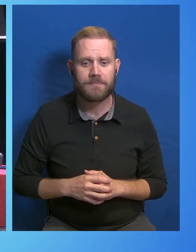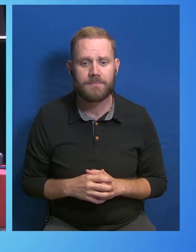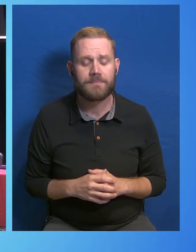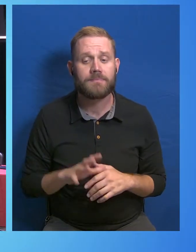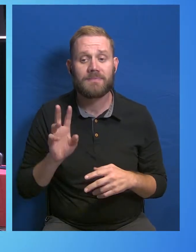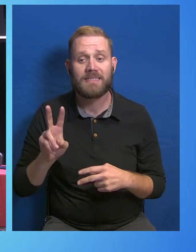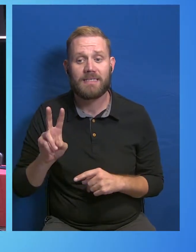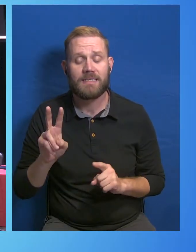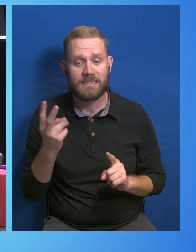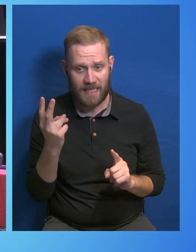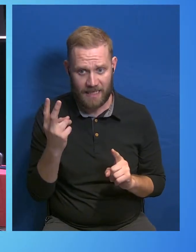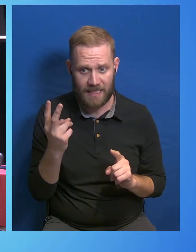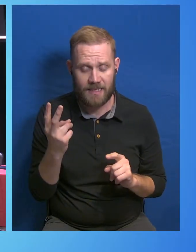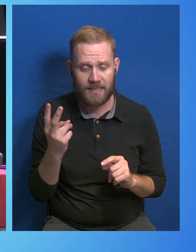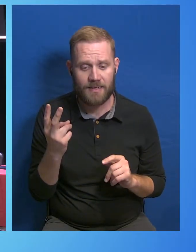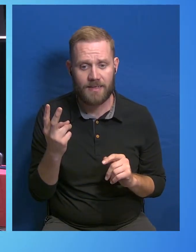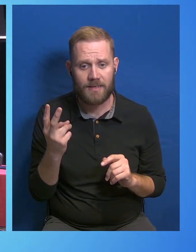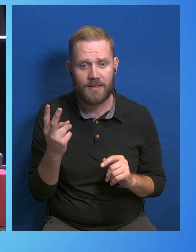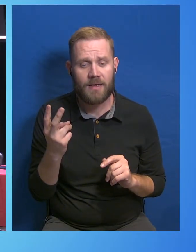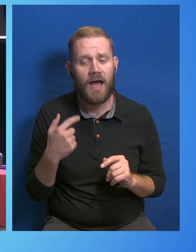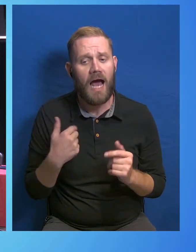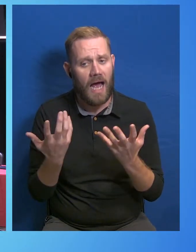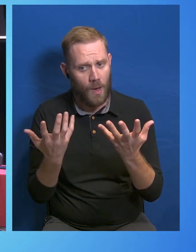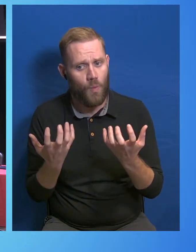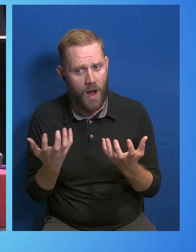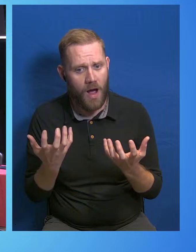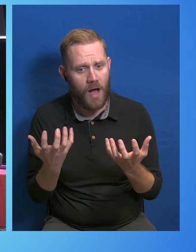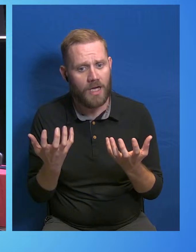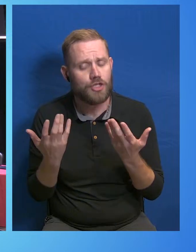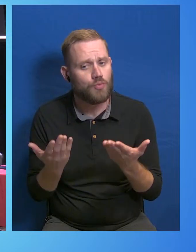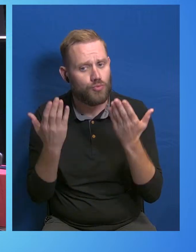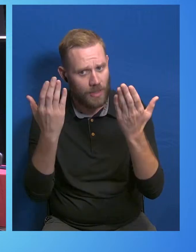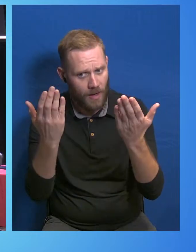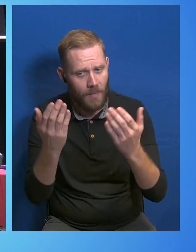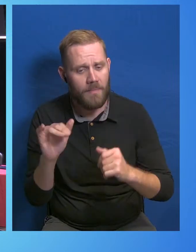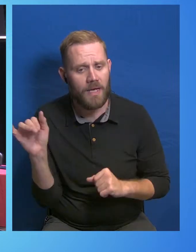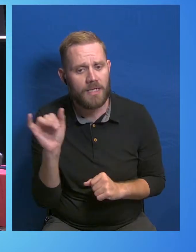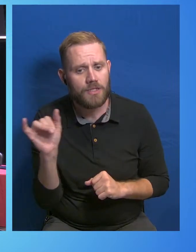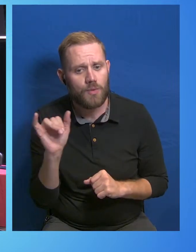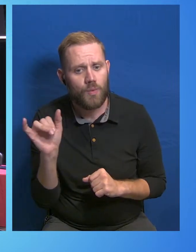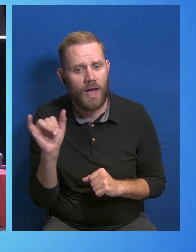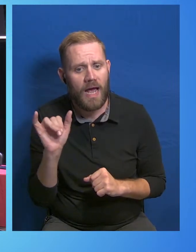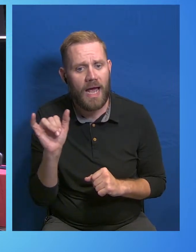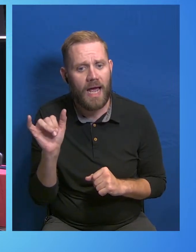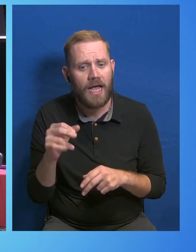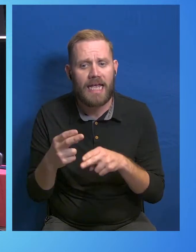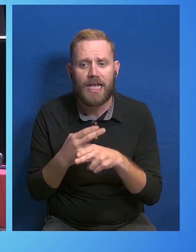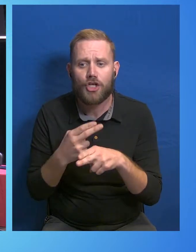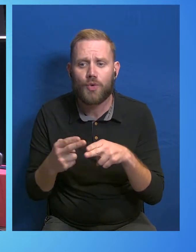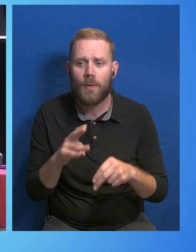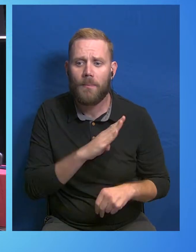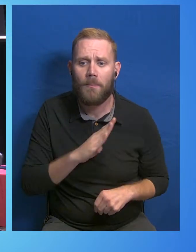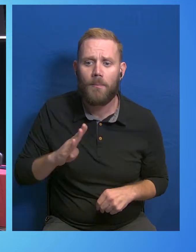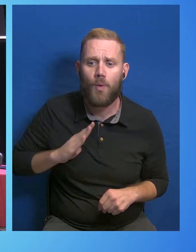A second thing I would like to bring up is interim board president currently.